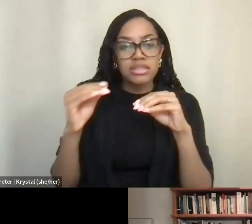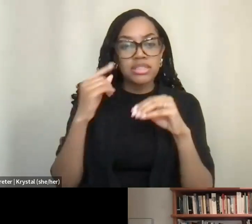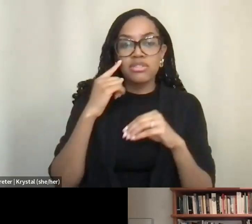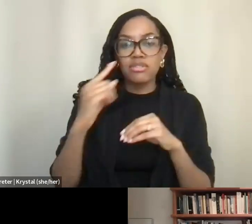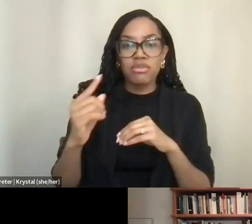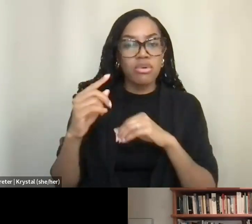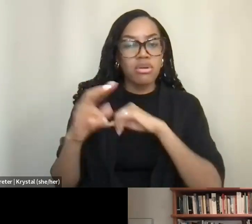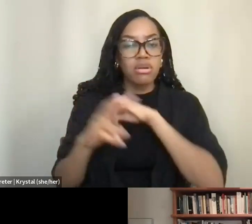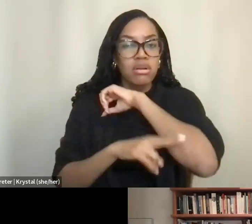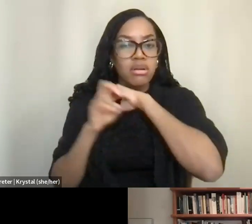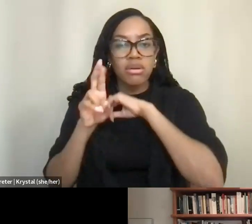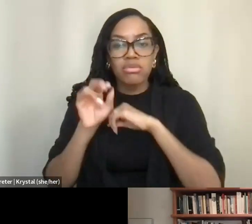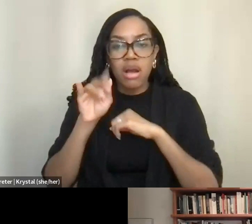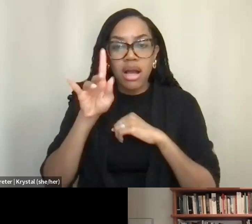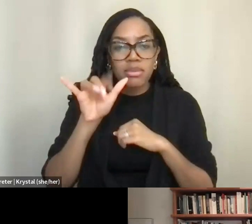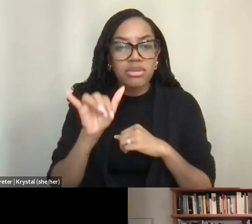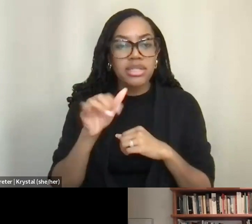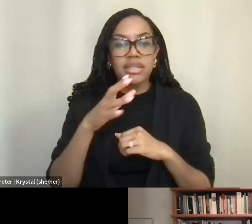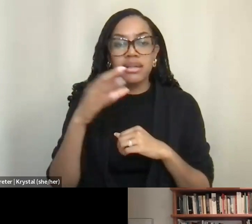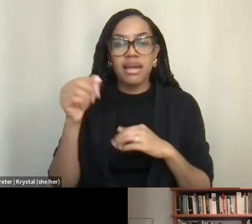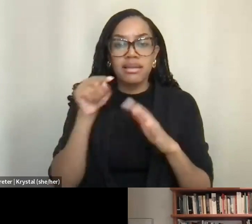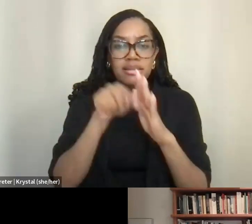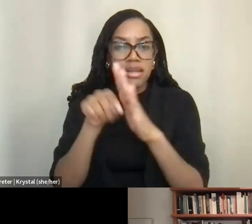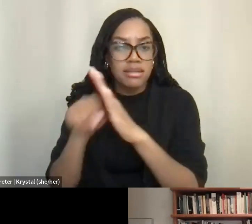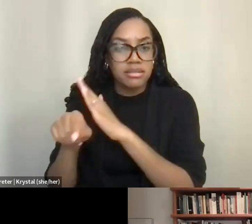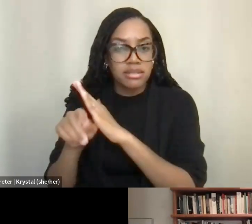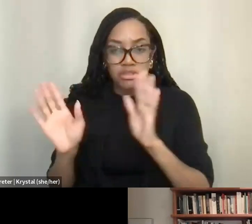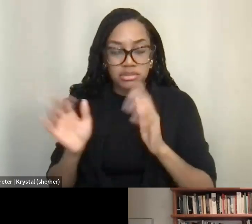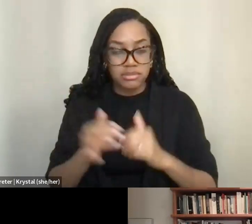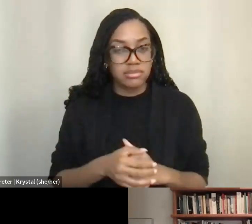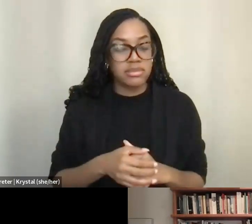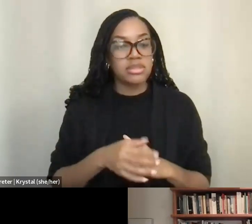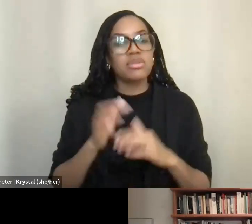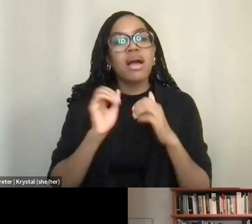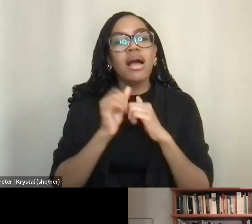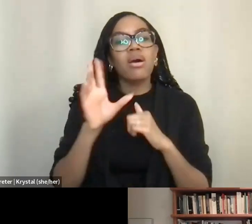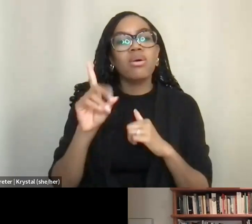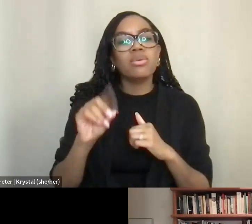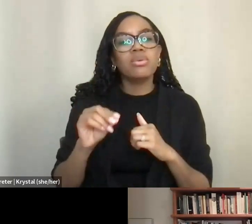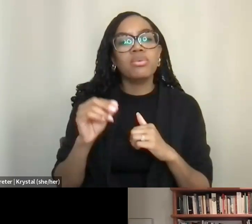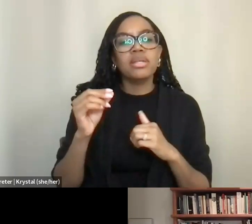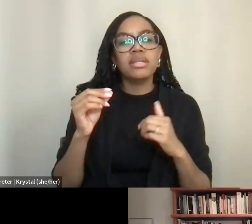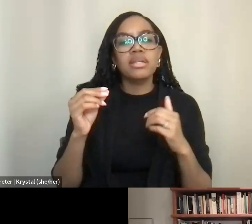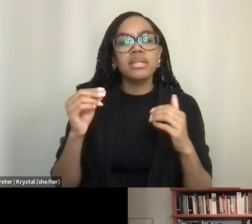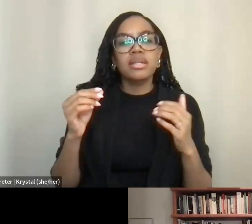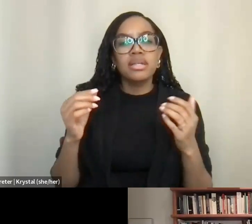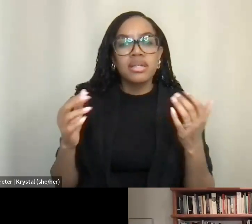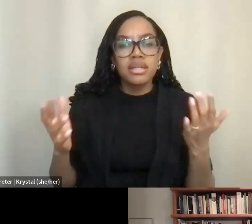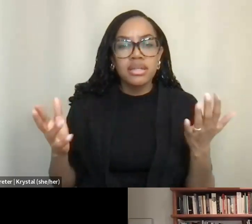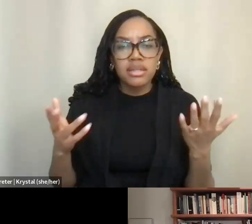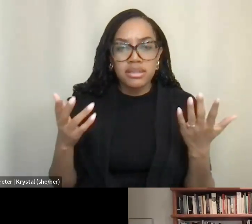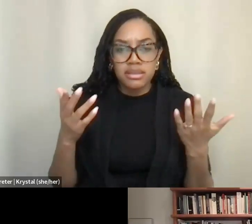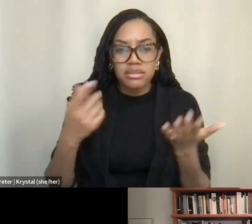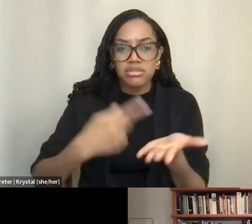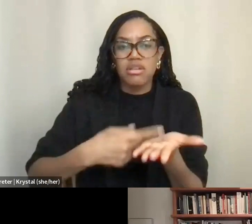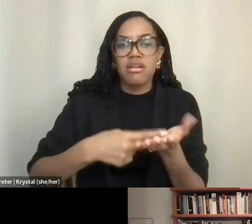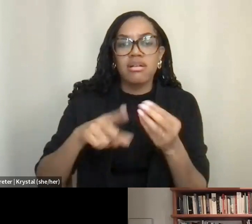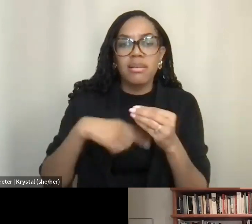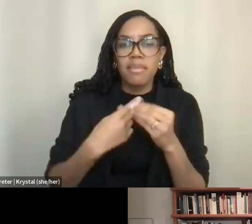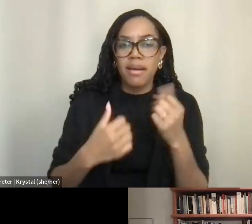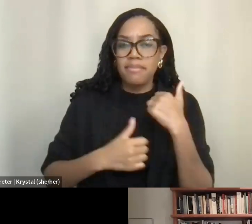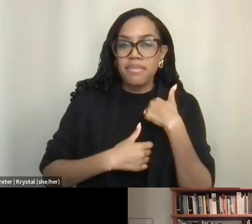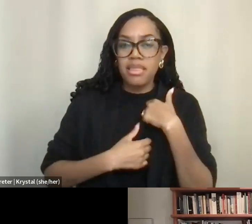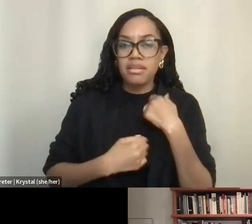of the movement against militarism in our schools today? Of course, schools are part of the society.